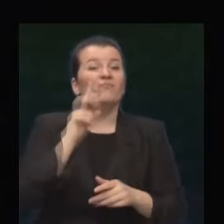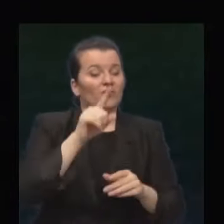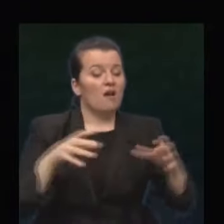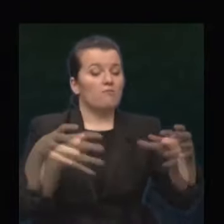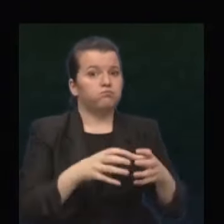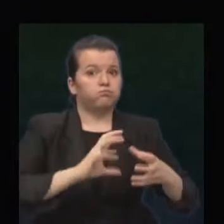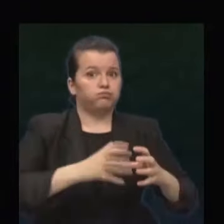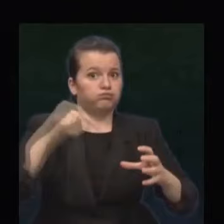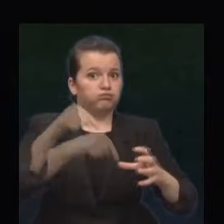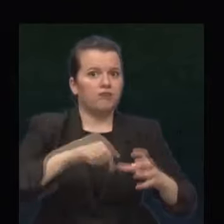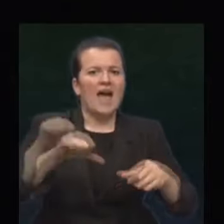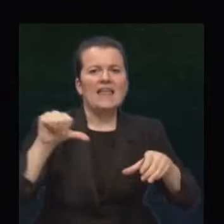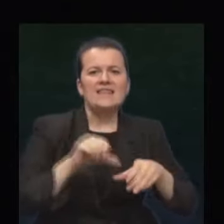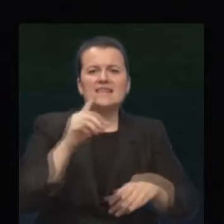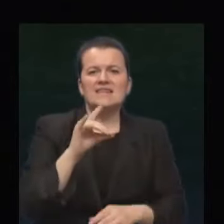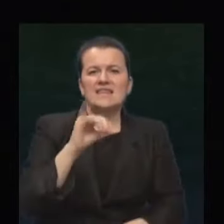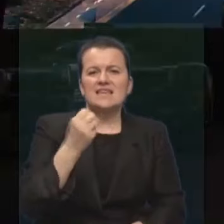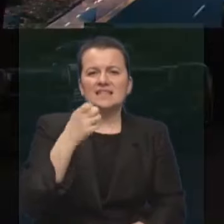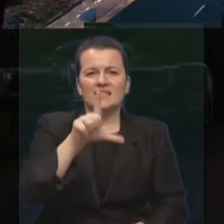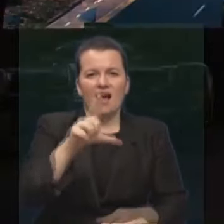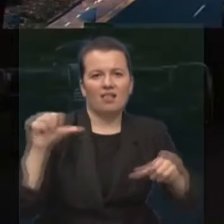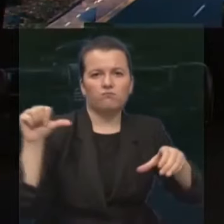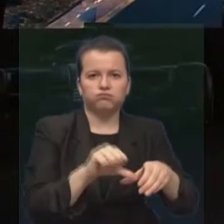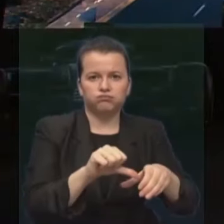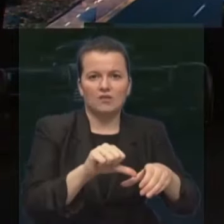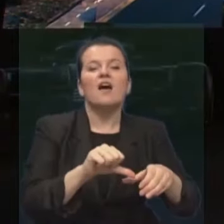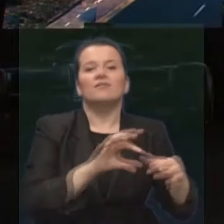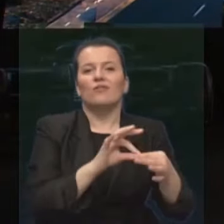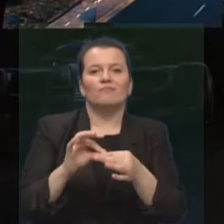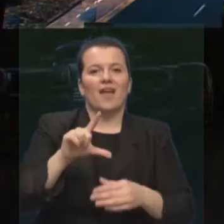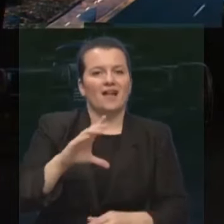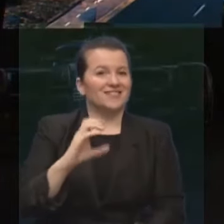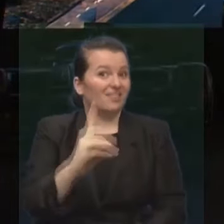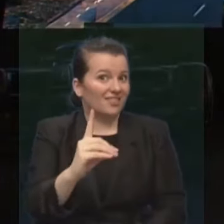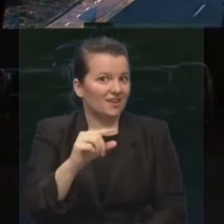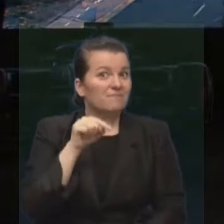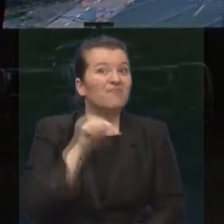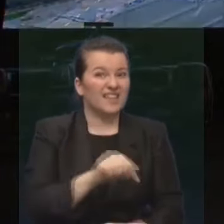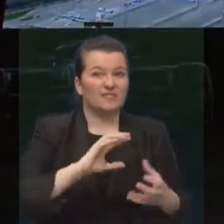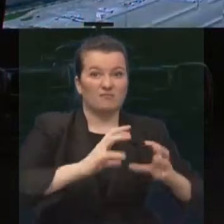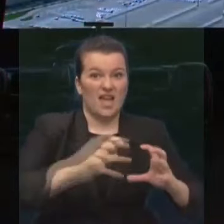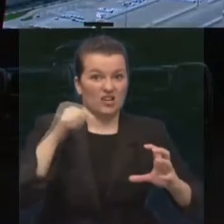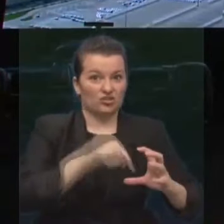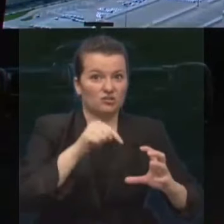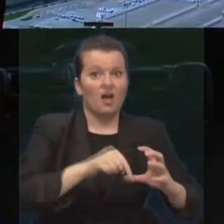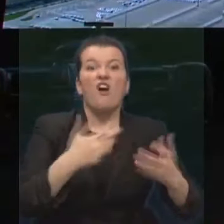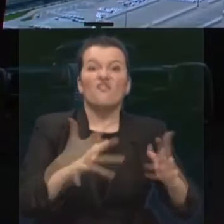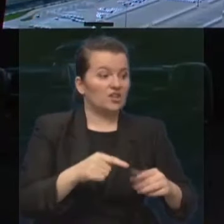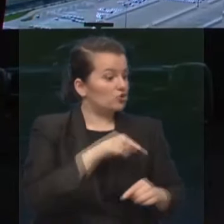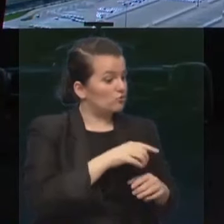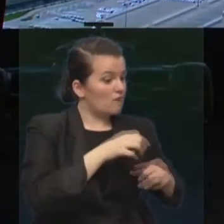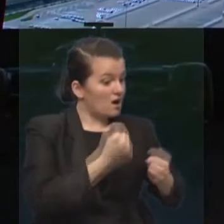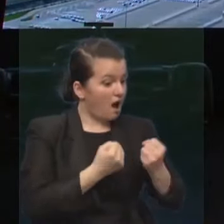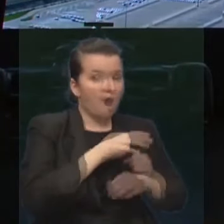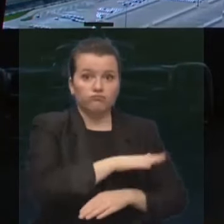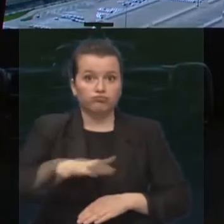used for LCVs will be dedicated to existing models rather than